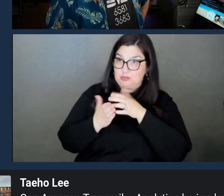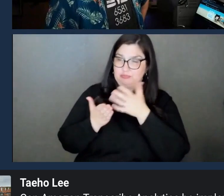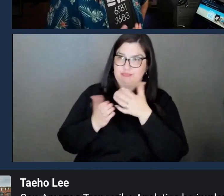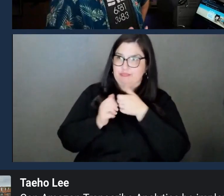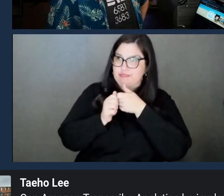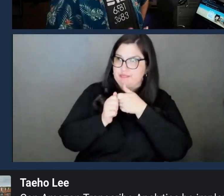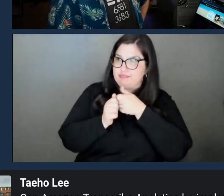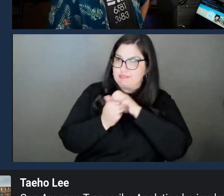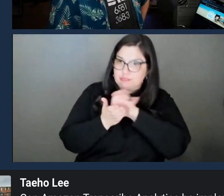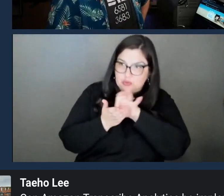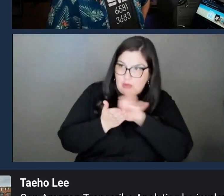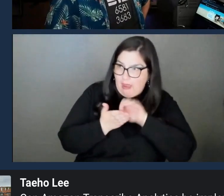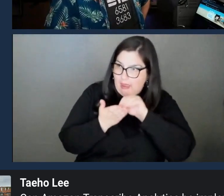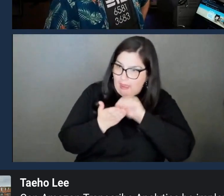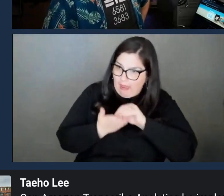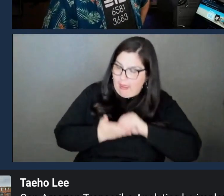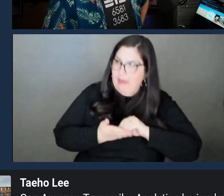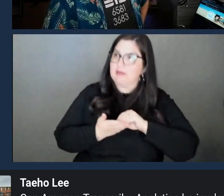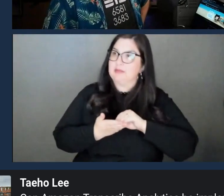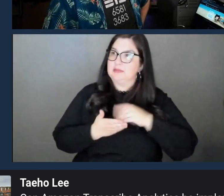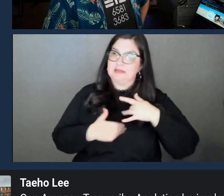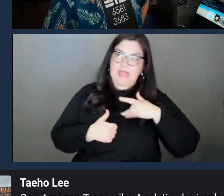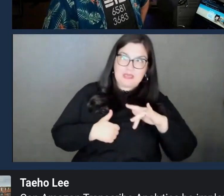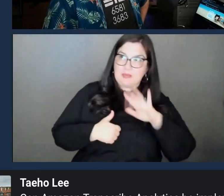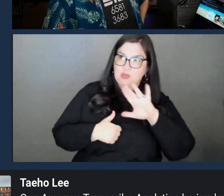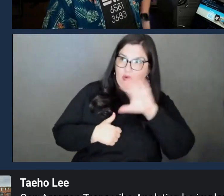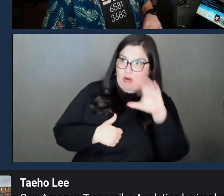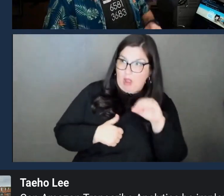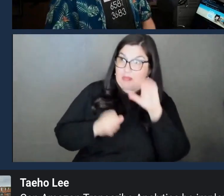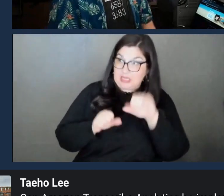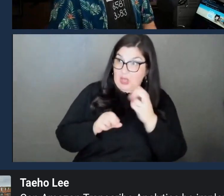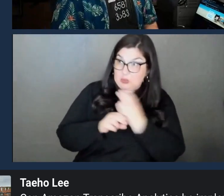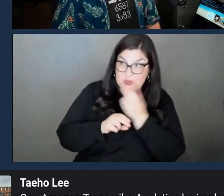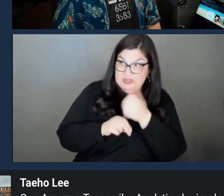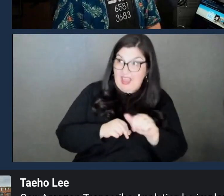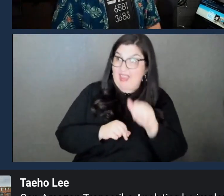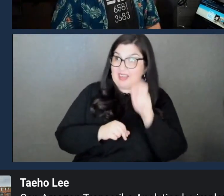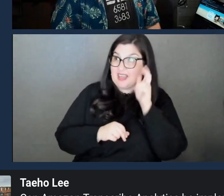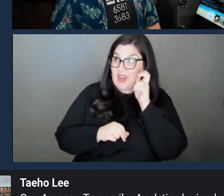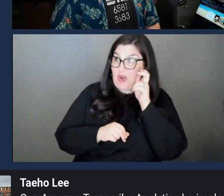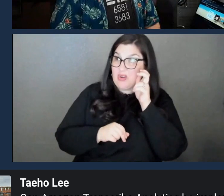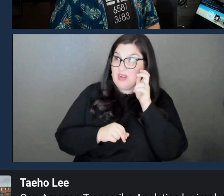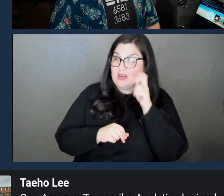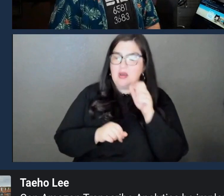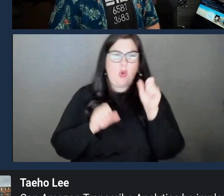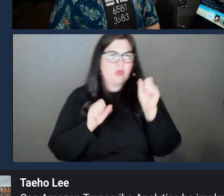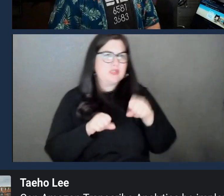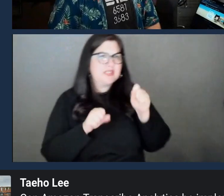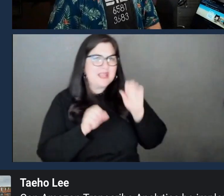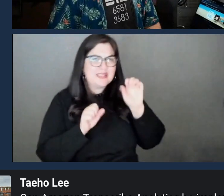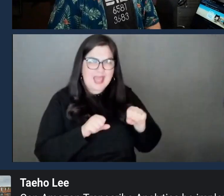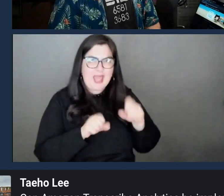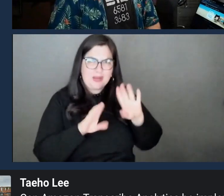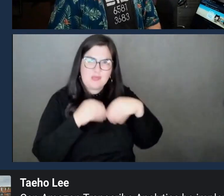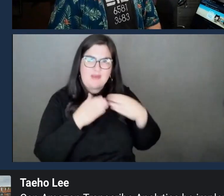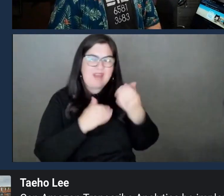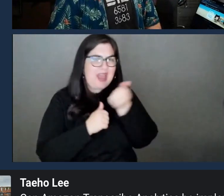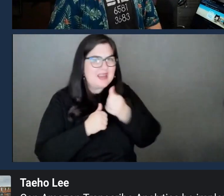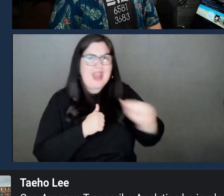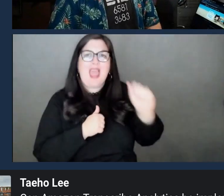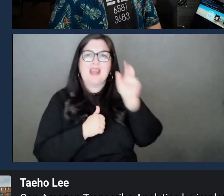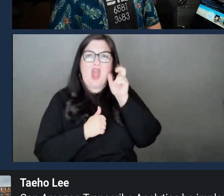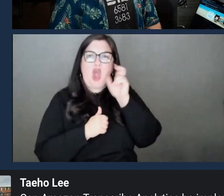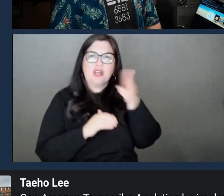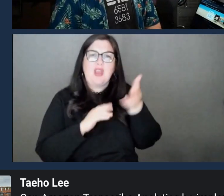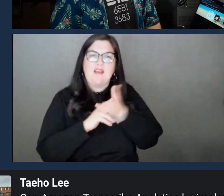know. Can any audio source be used? Yeah, so you can provide us any audio file as long as it is a stereo file where we have